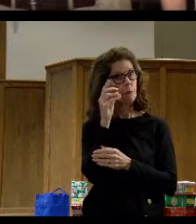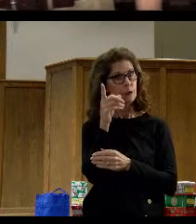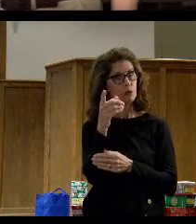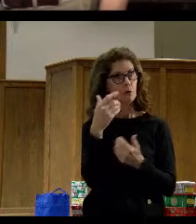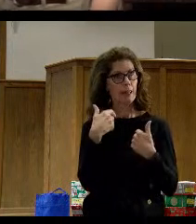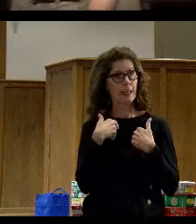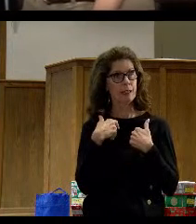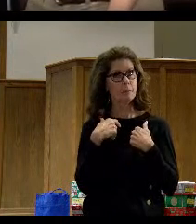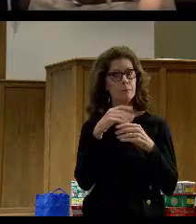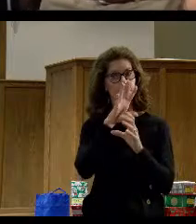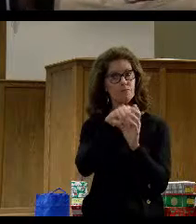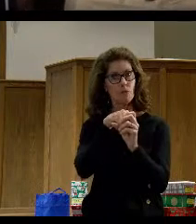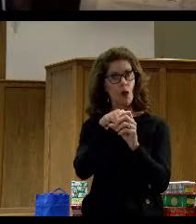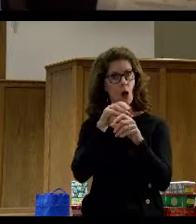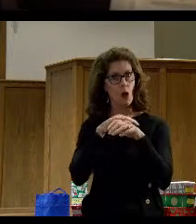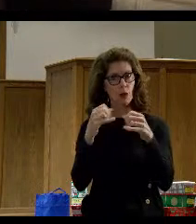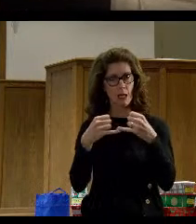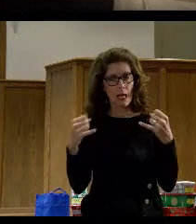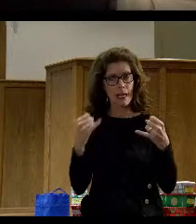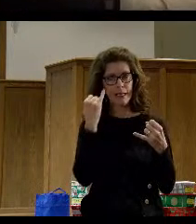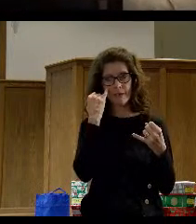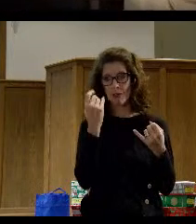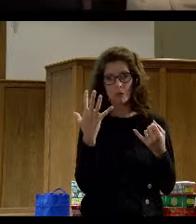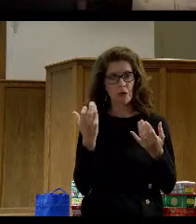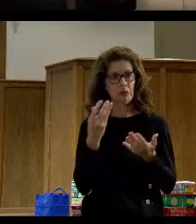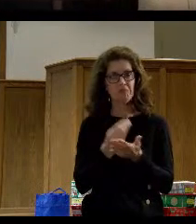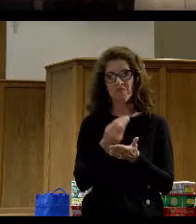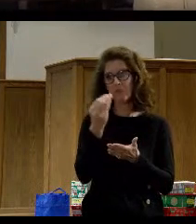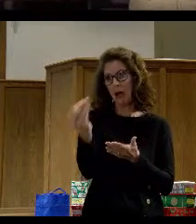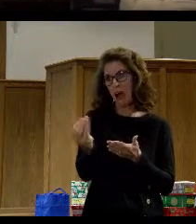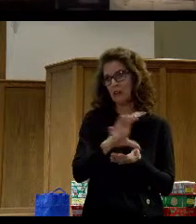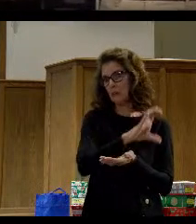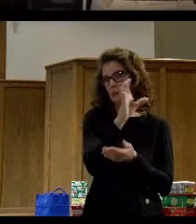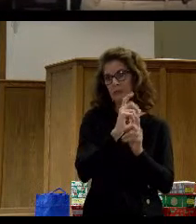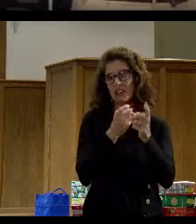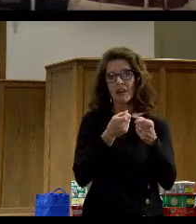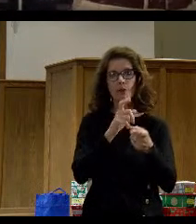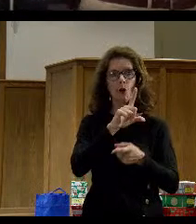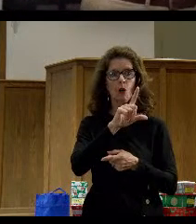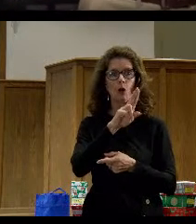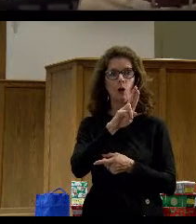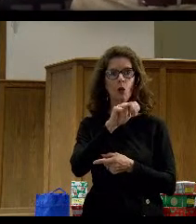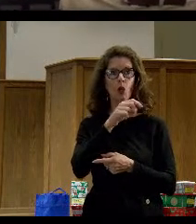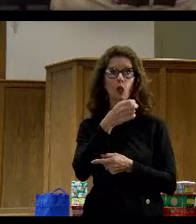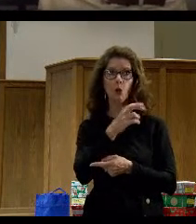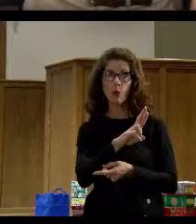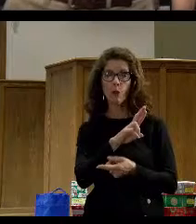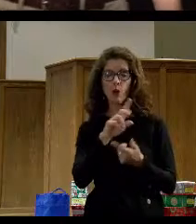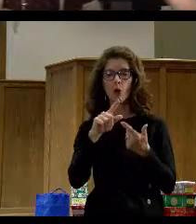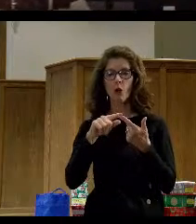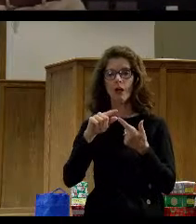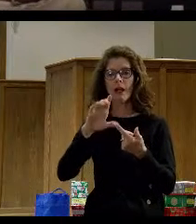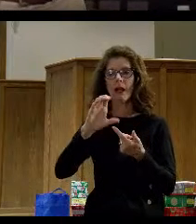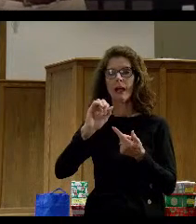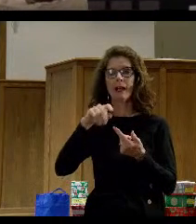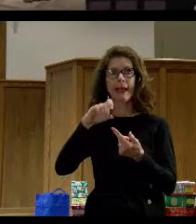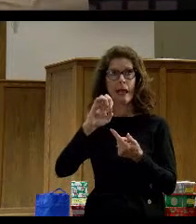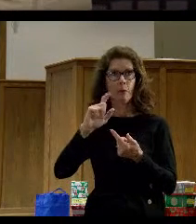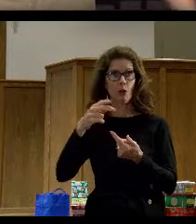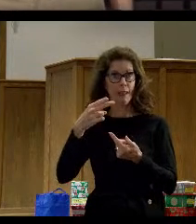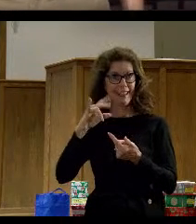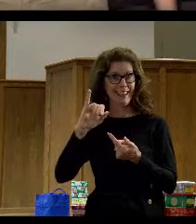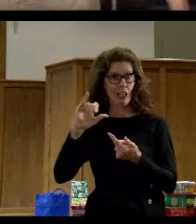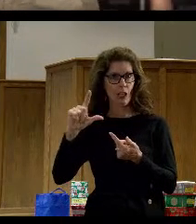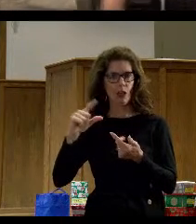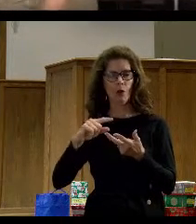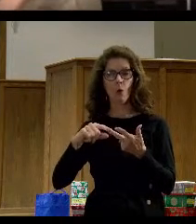you would like to buy some Christmas gifts for kids at either Luther or Capitol Hill or right here at Memorial Road, you can pick up a packet, buy those gifts, and then bring